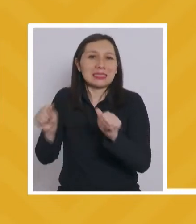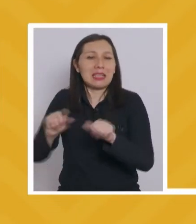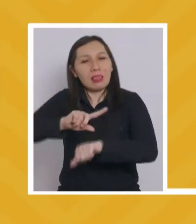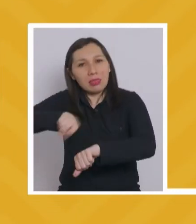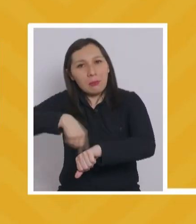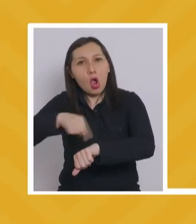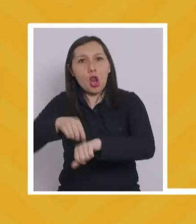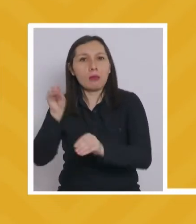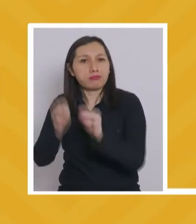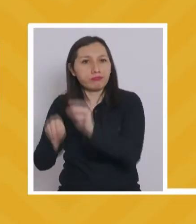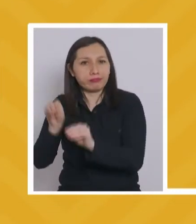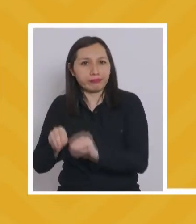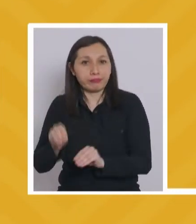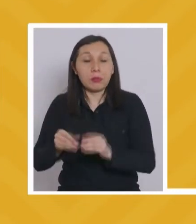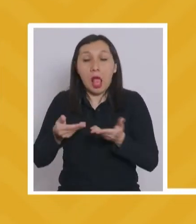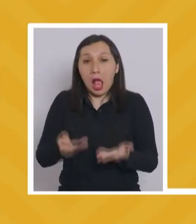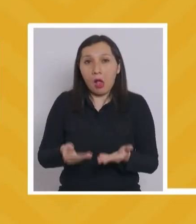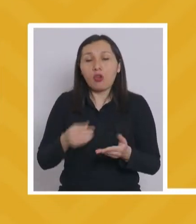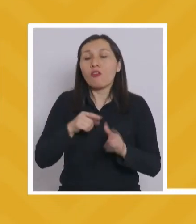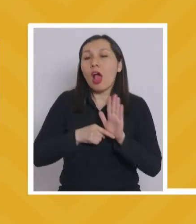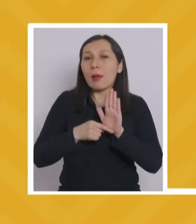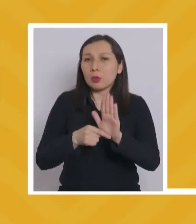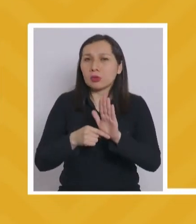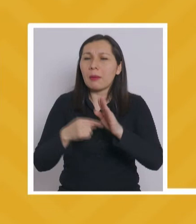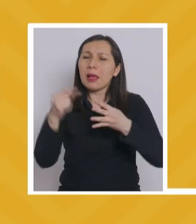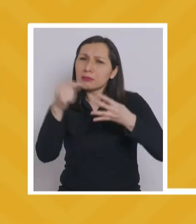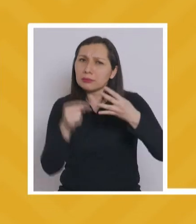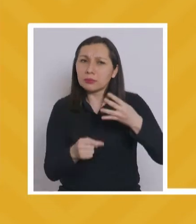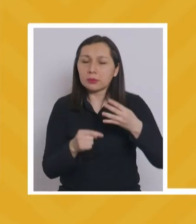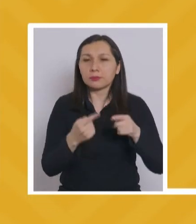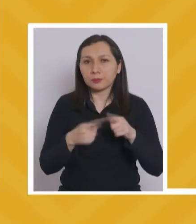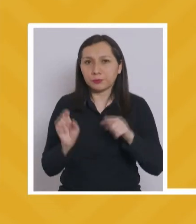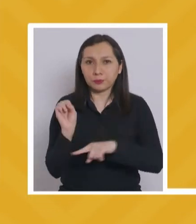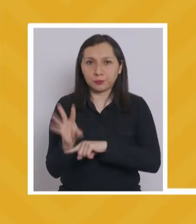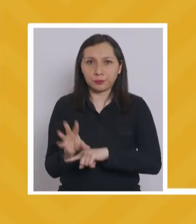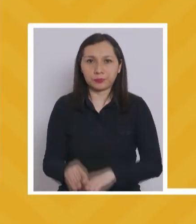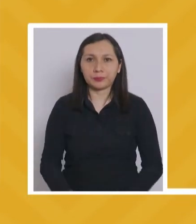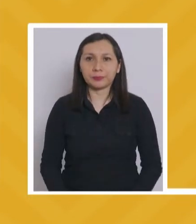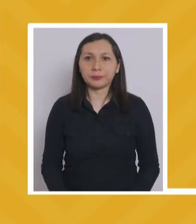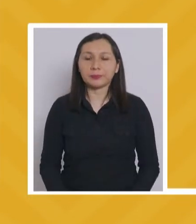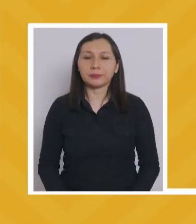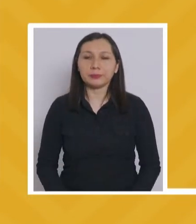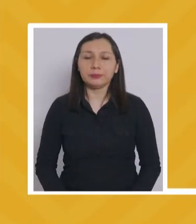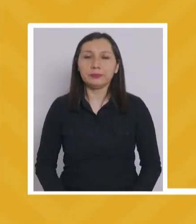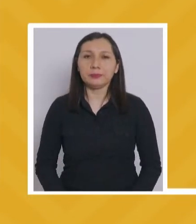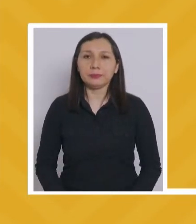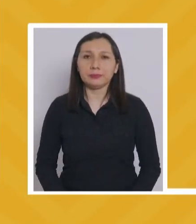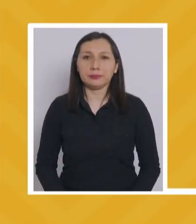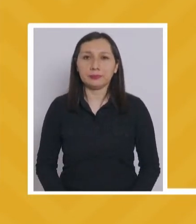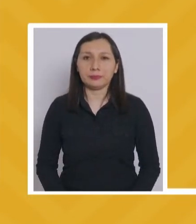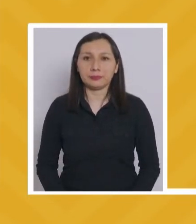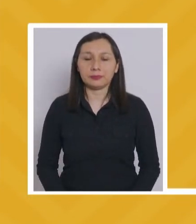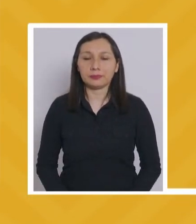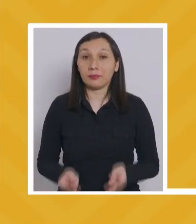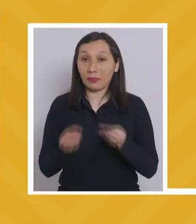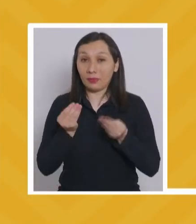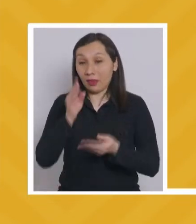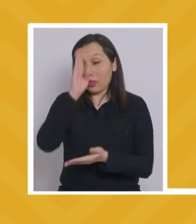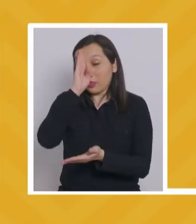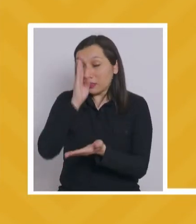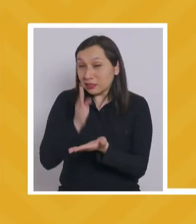deaths and ICU admissions. And I would like to refer to this with greater detail